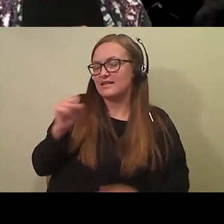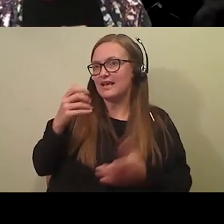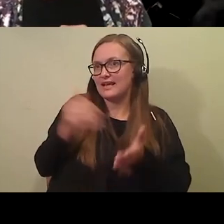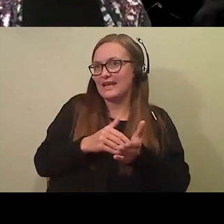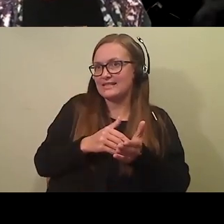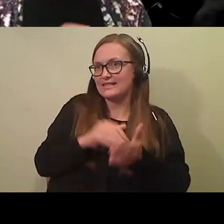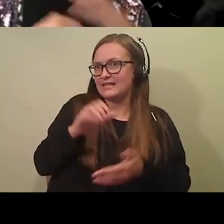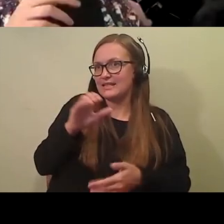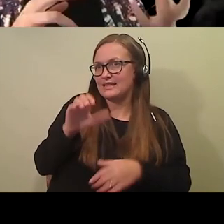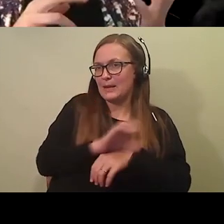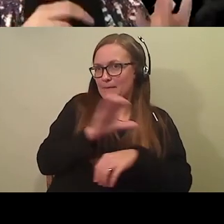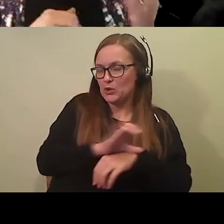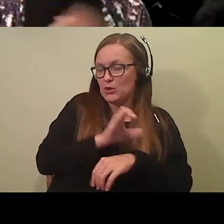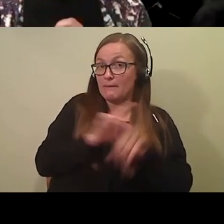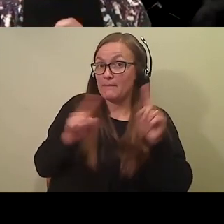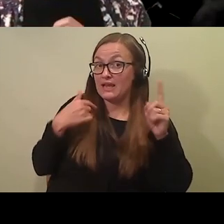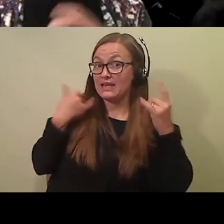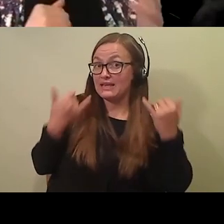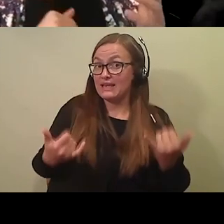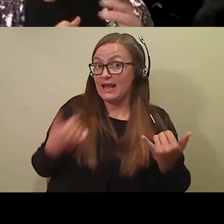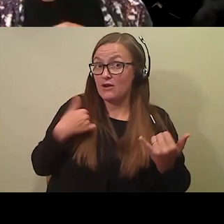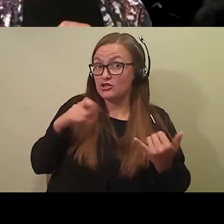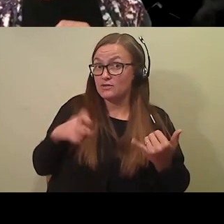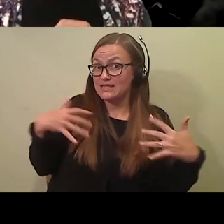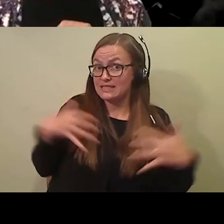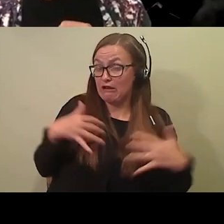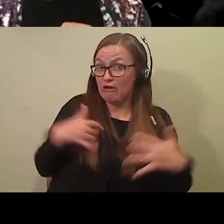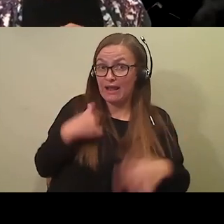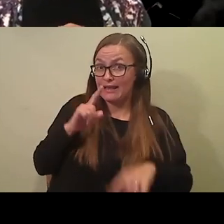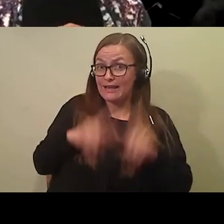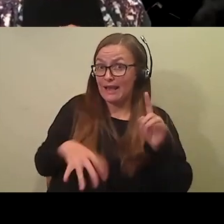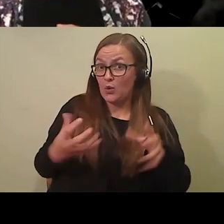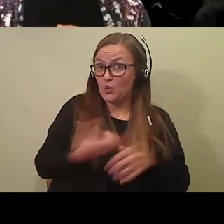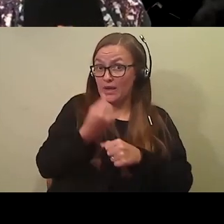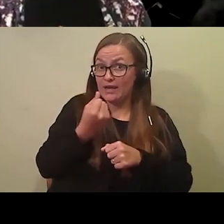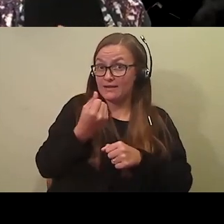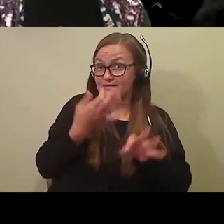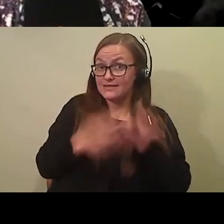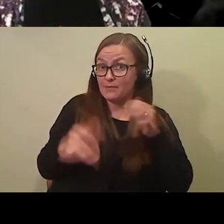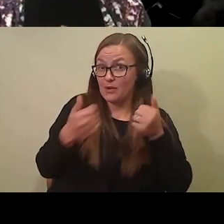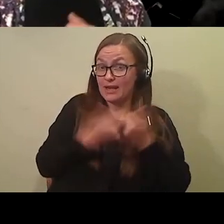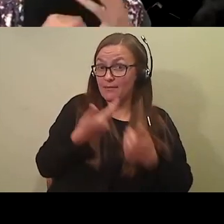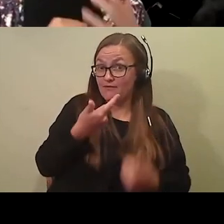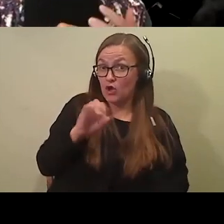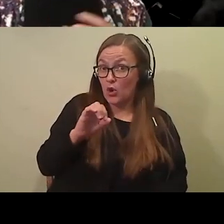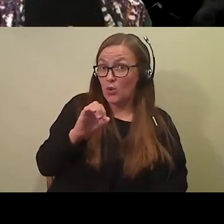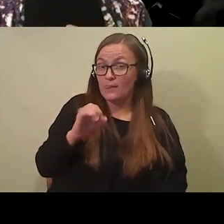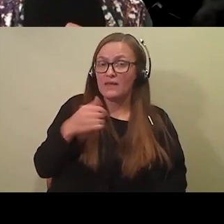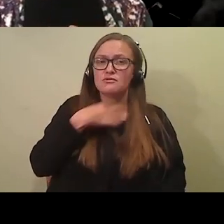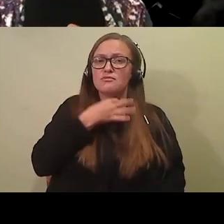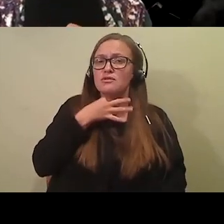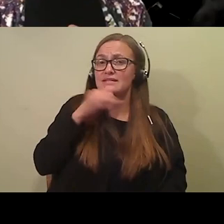I cannot even win a simple game of Go? That is to ask, has AI overtaken us humans in being able to